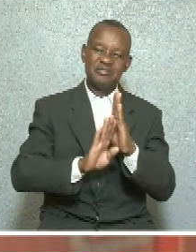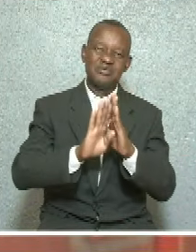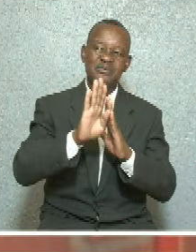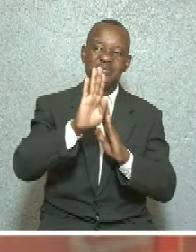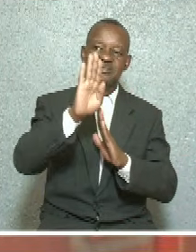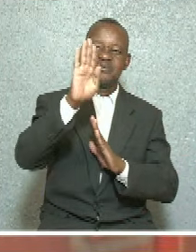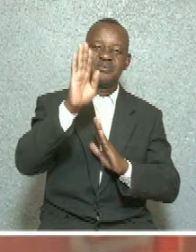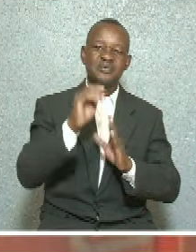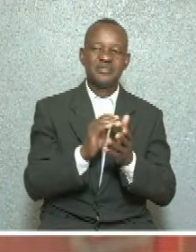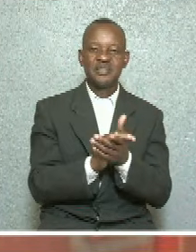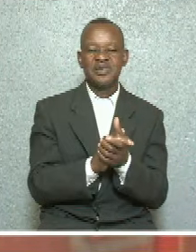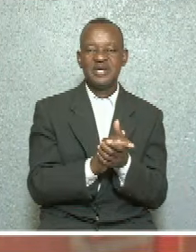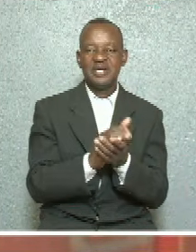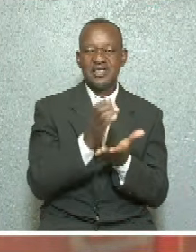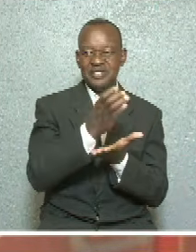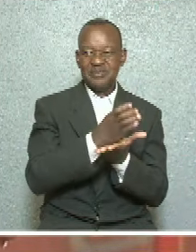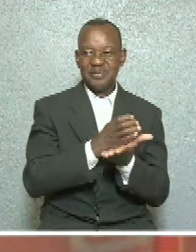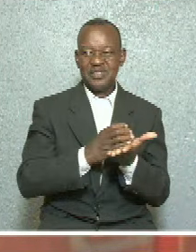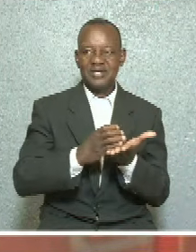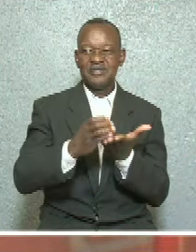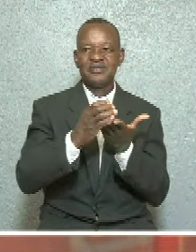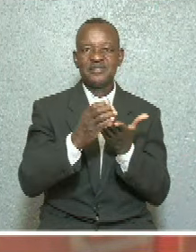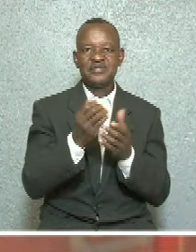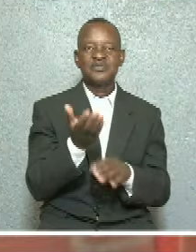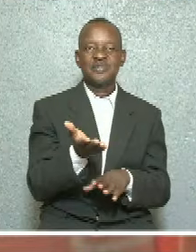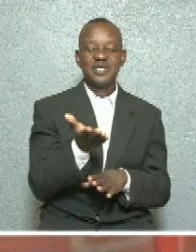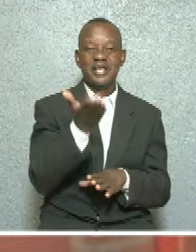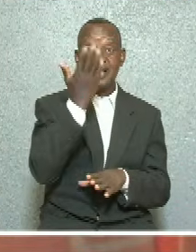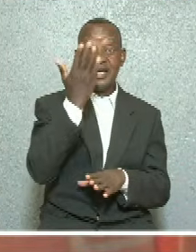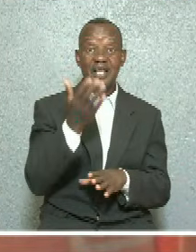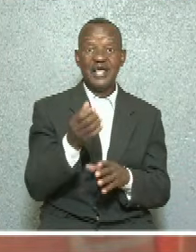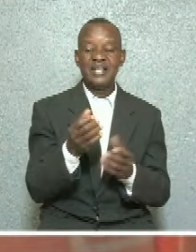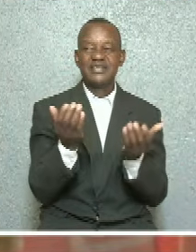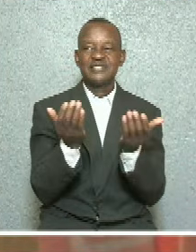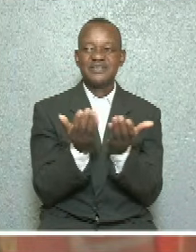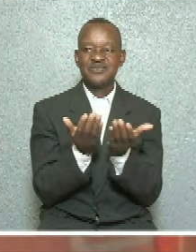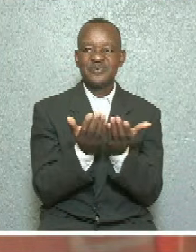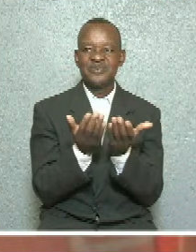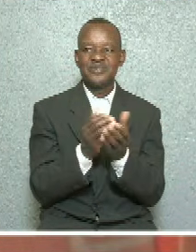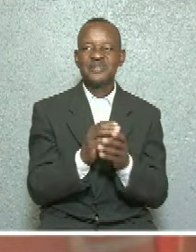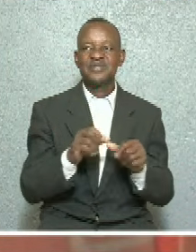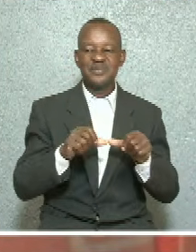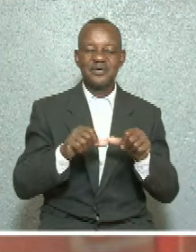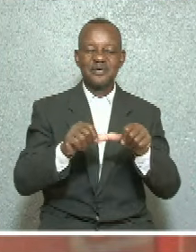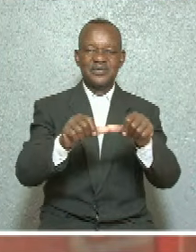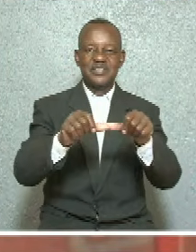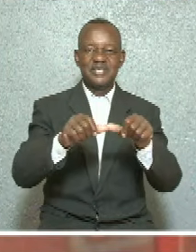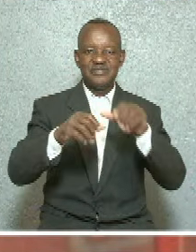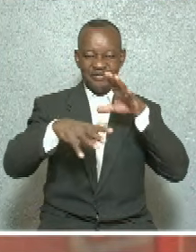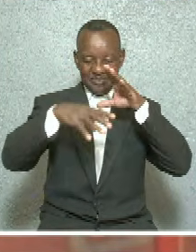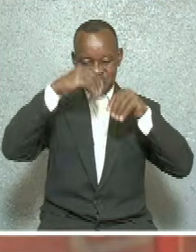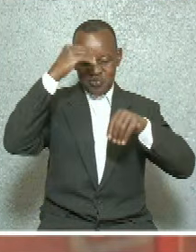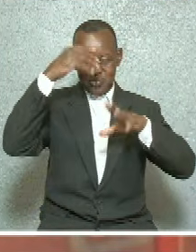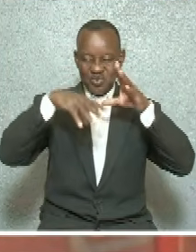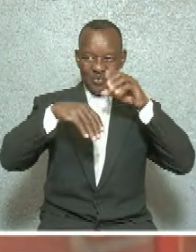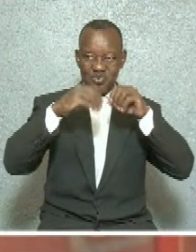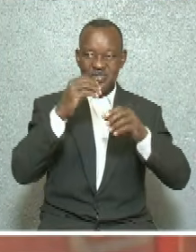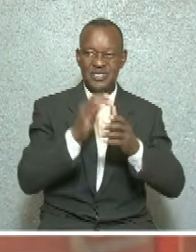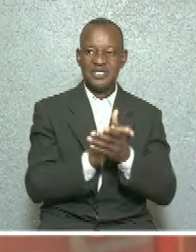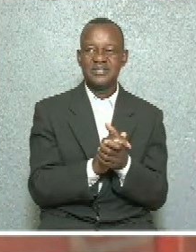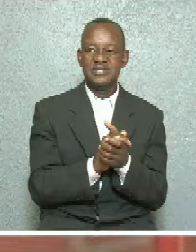graduate. I went to high school. I went to go study swimming. I did a lot of courses, but I think one of my